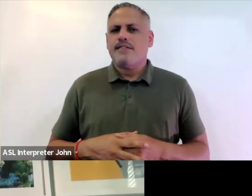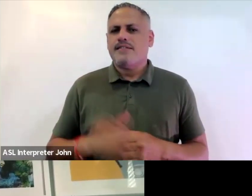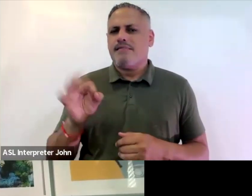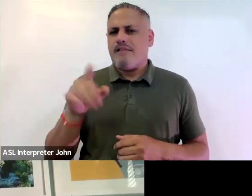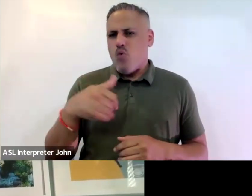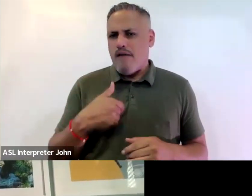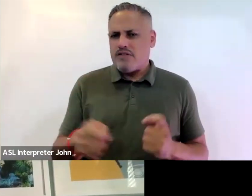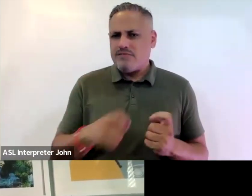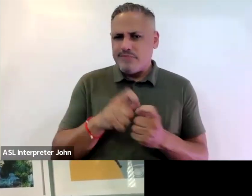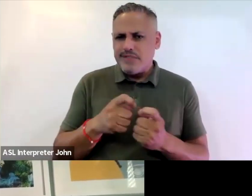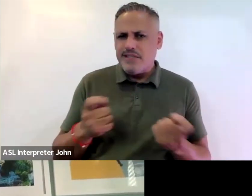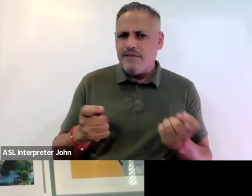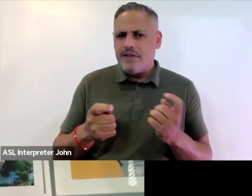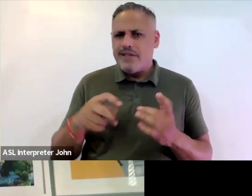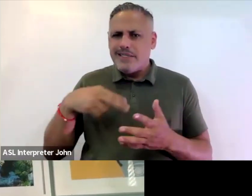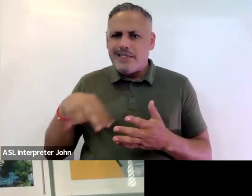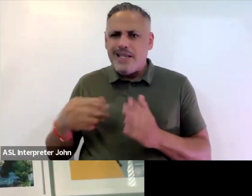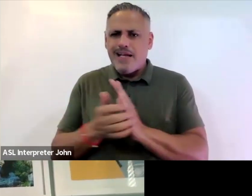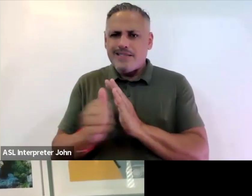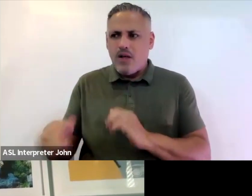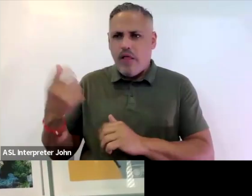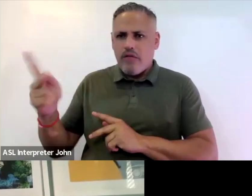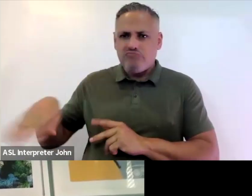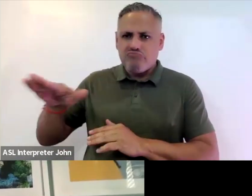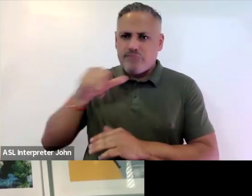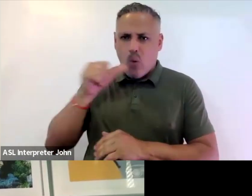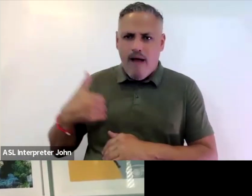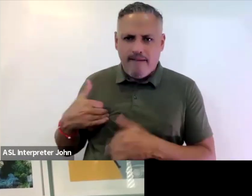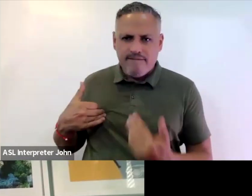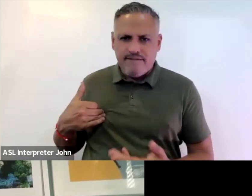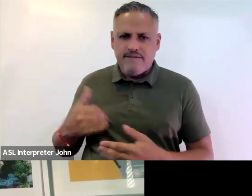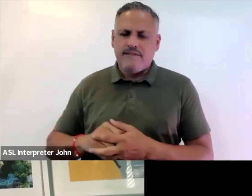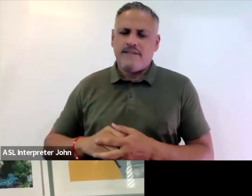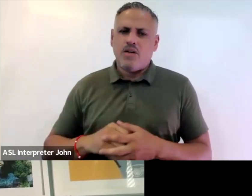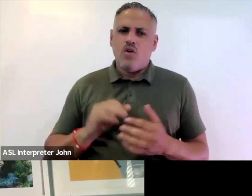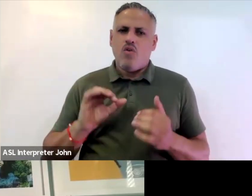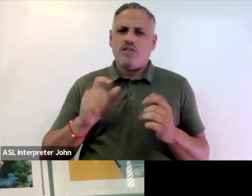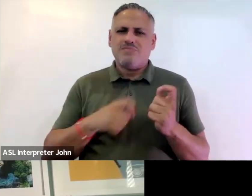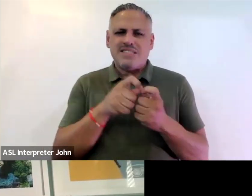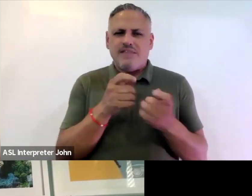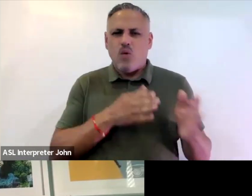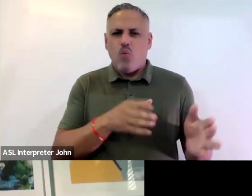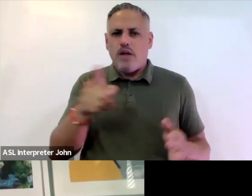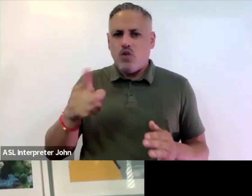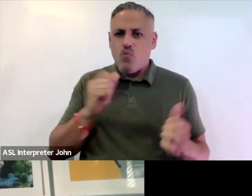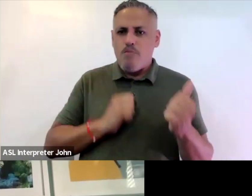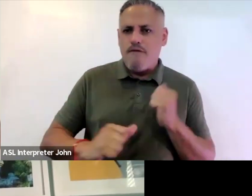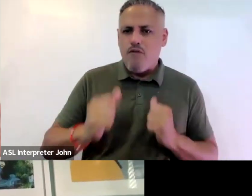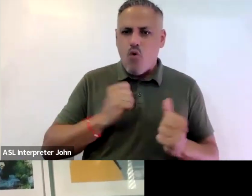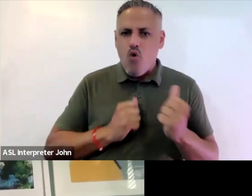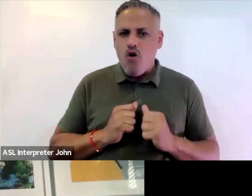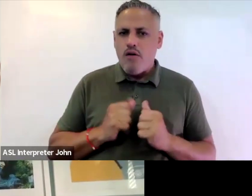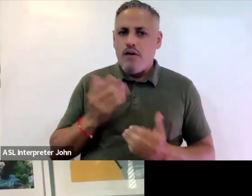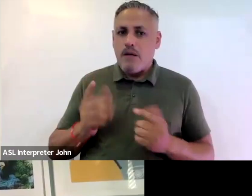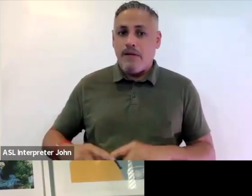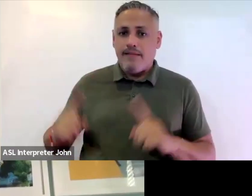have a particular dance skill that other people don't have, or a particular way that you perform that might be